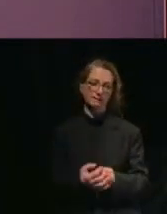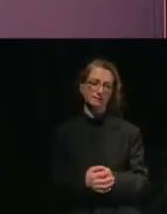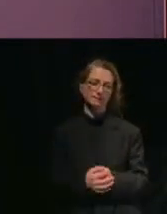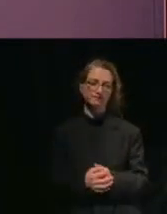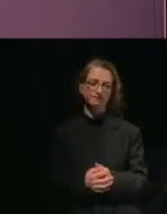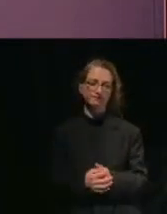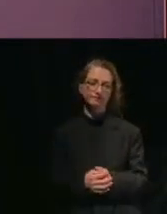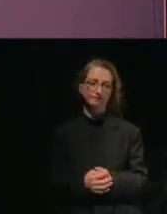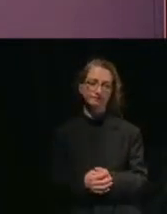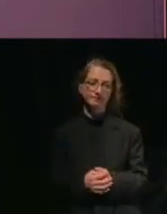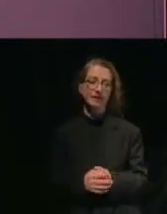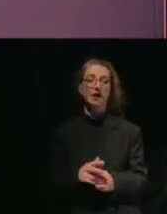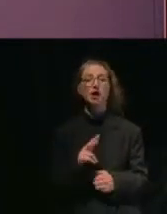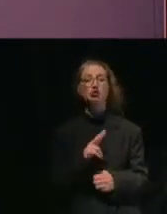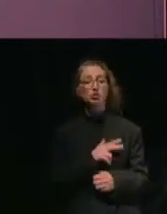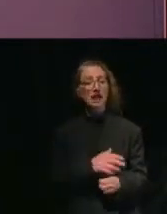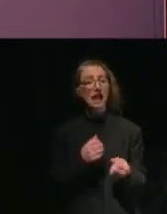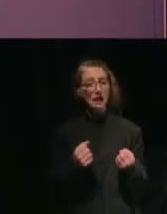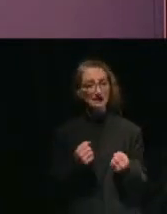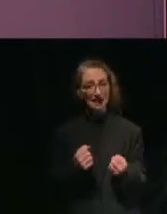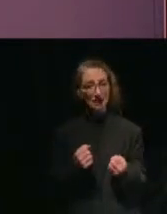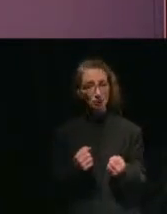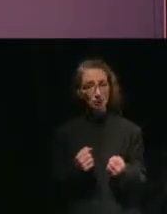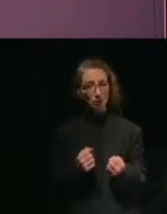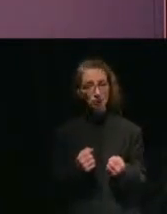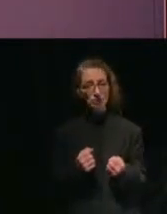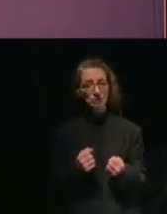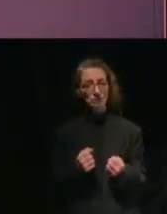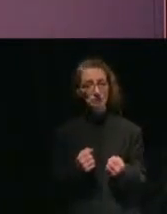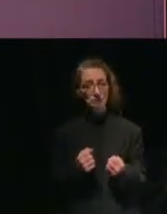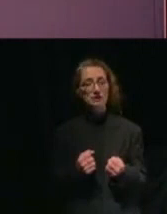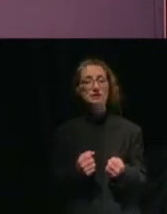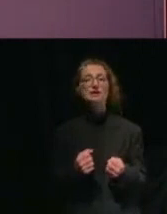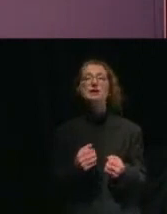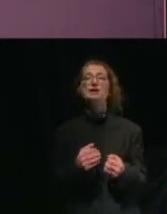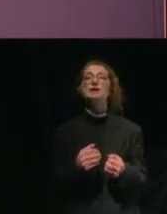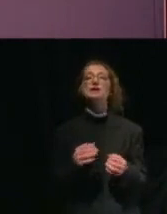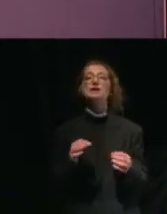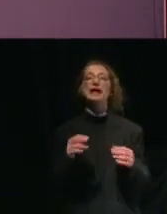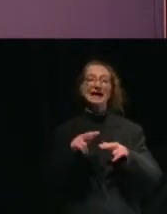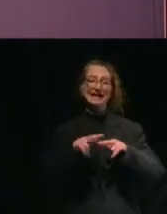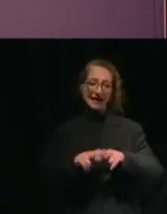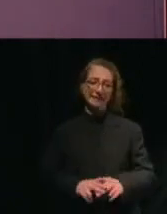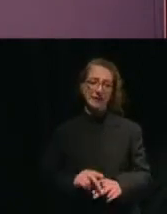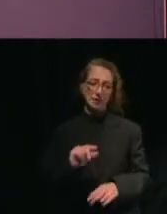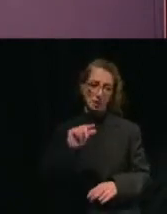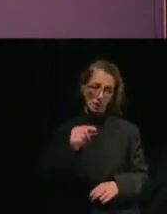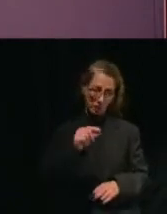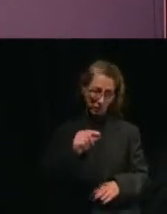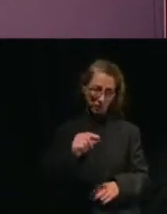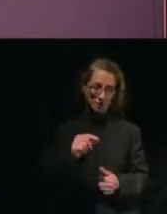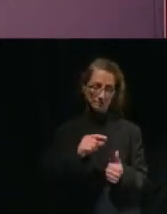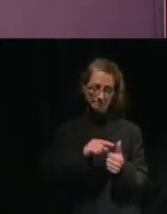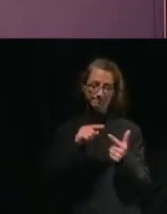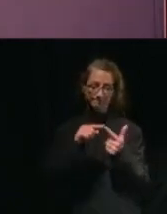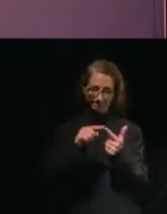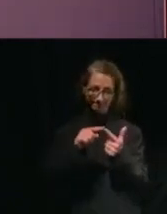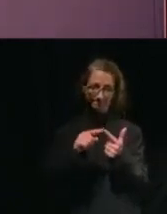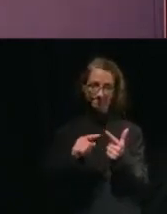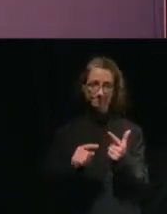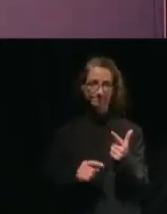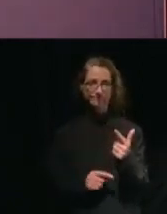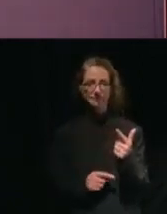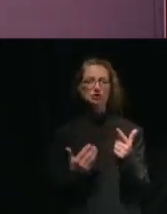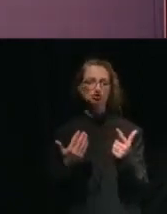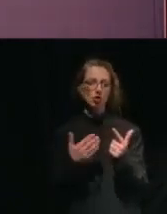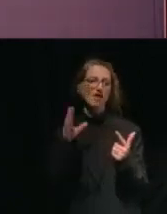insufficient. The biggest problem in terms of social safeguarding in the eyes of those we talked with are low retirement